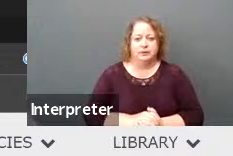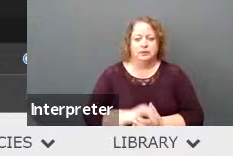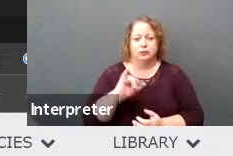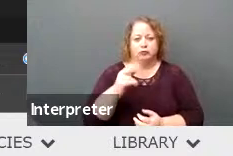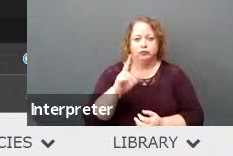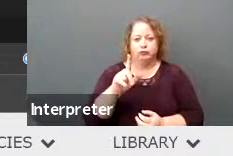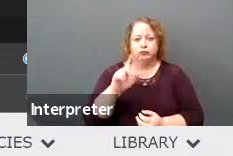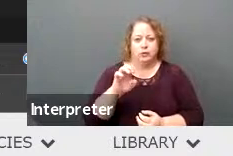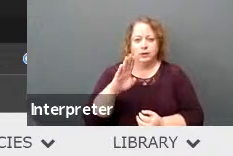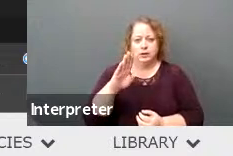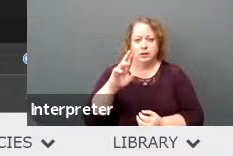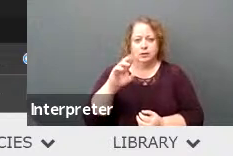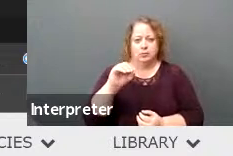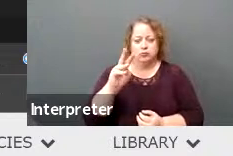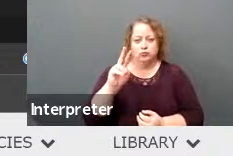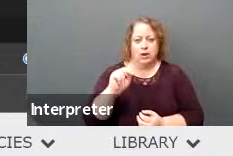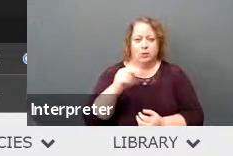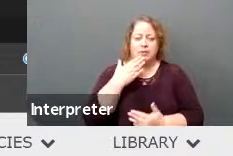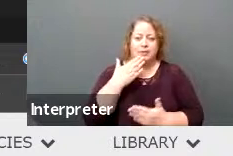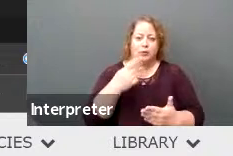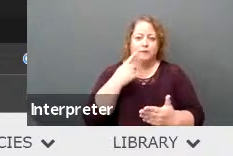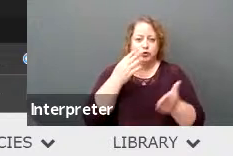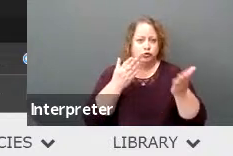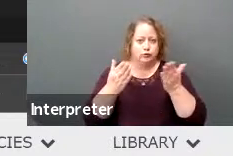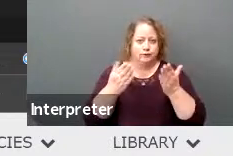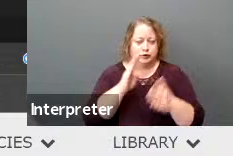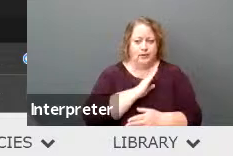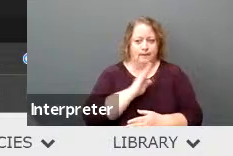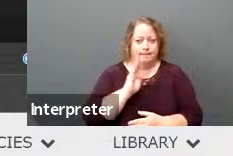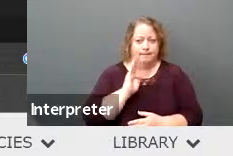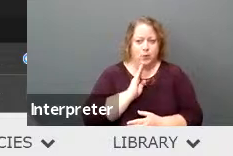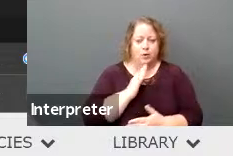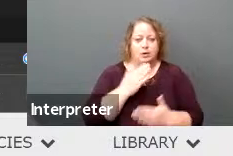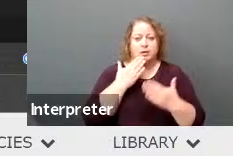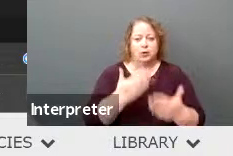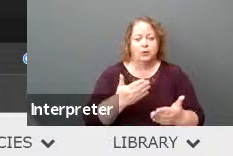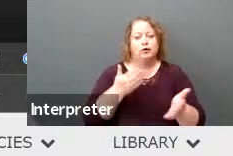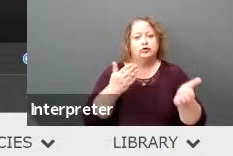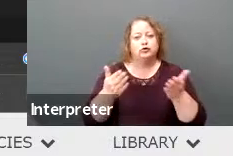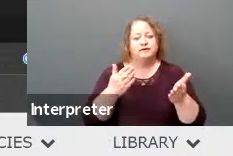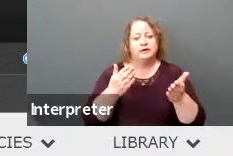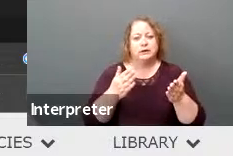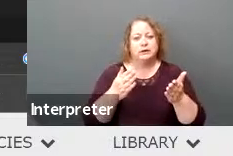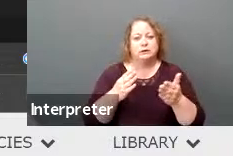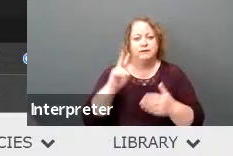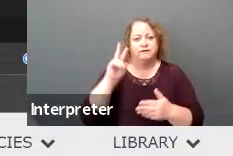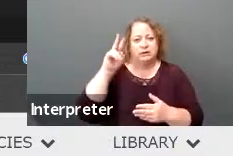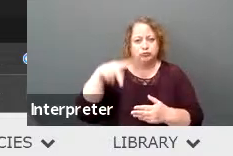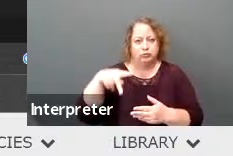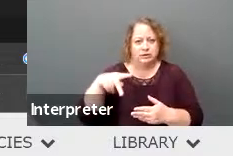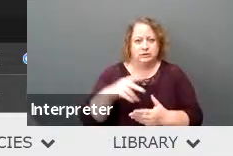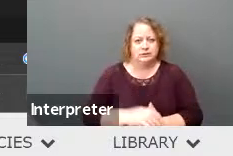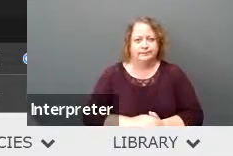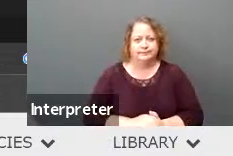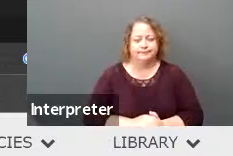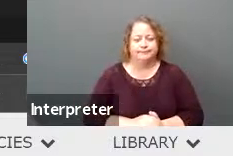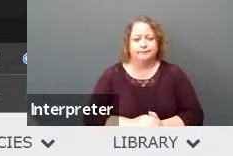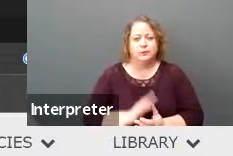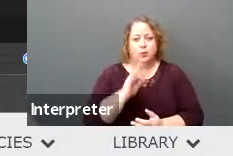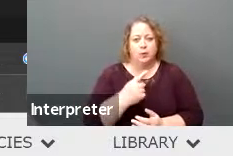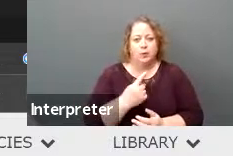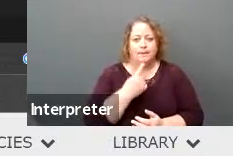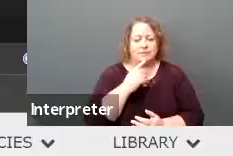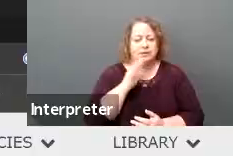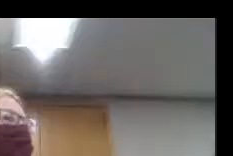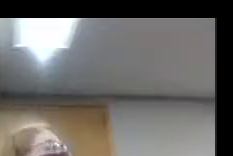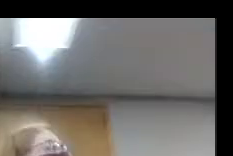Julie Brown, thank you for your service on the board. Thank you for serving as vice president. We'll miss